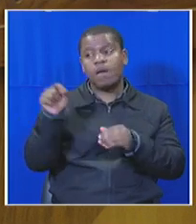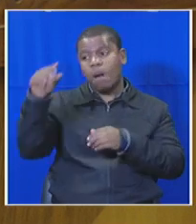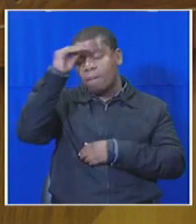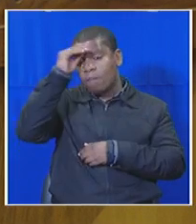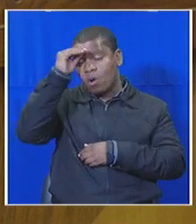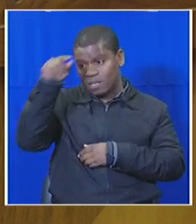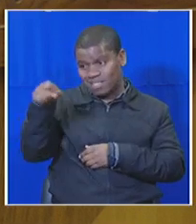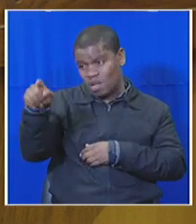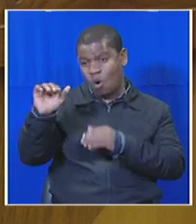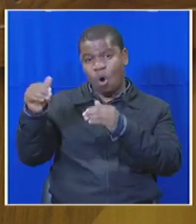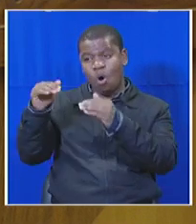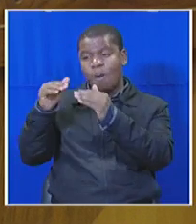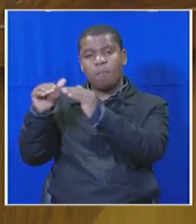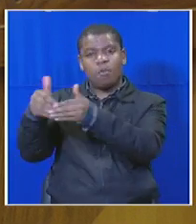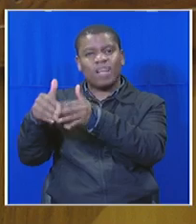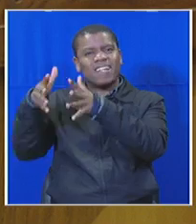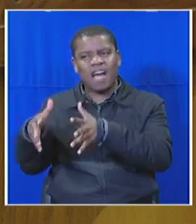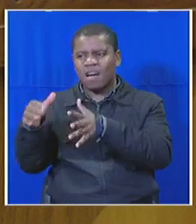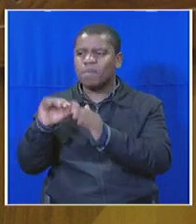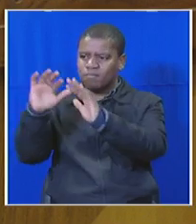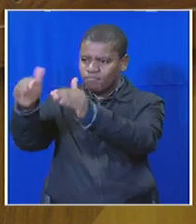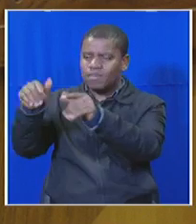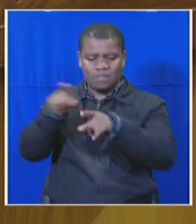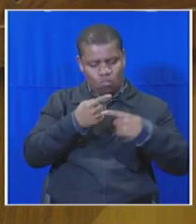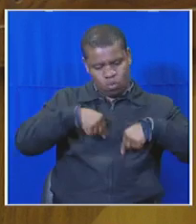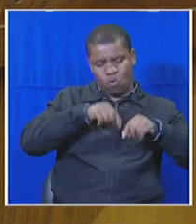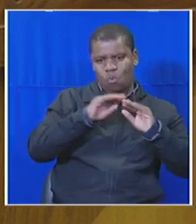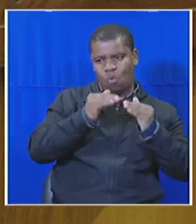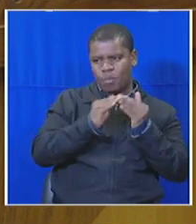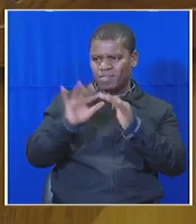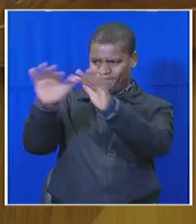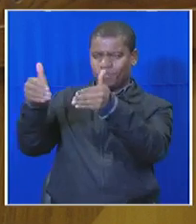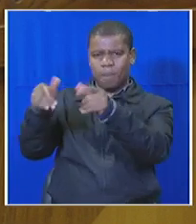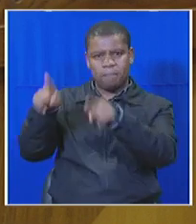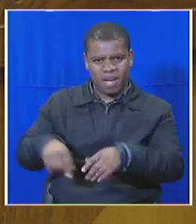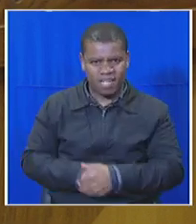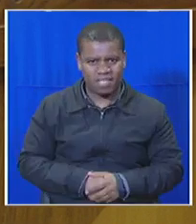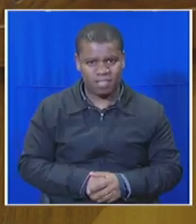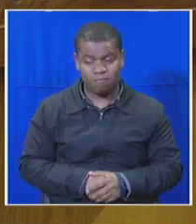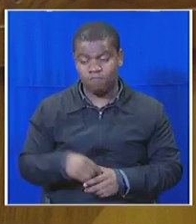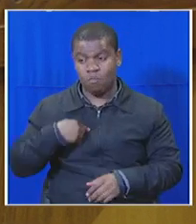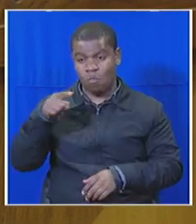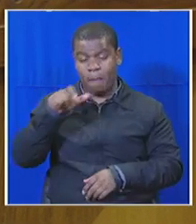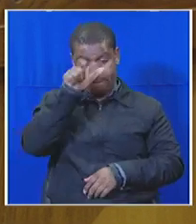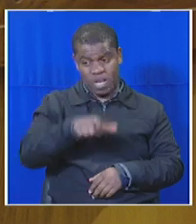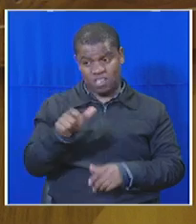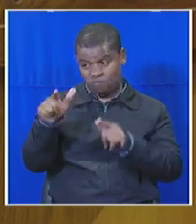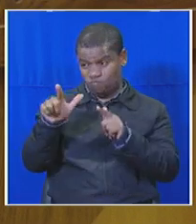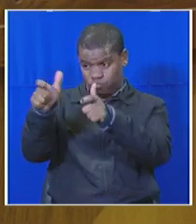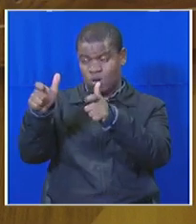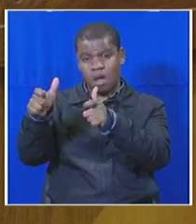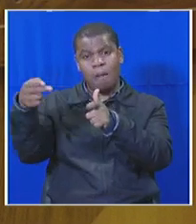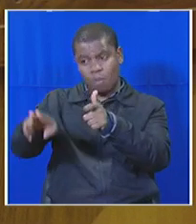officers need to be treated differently. The punishment must be different.